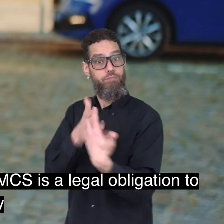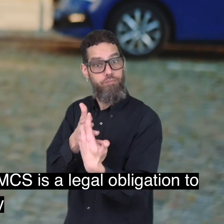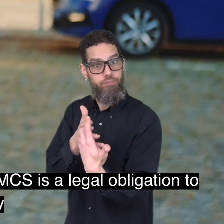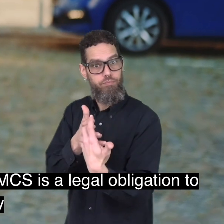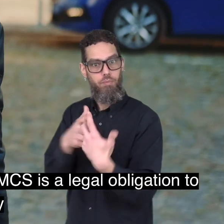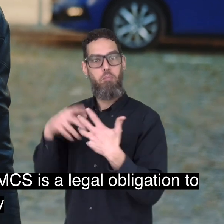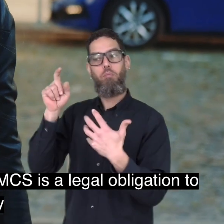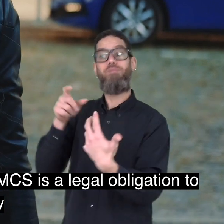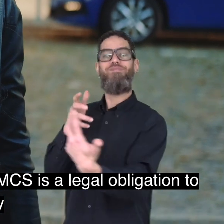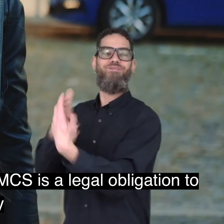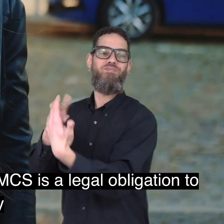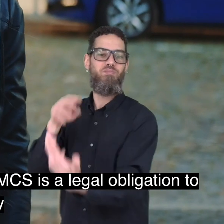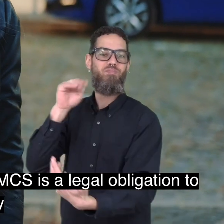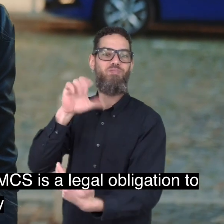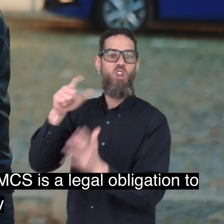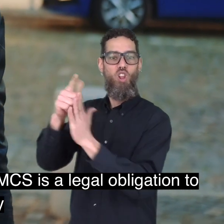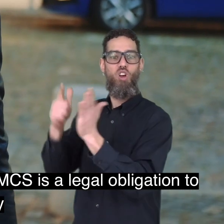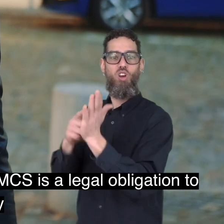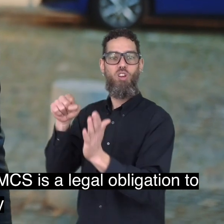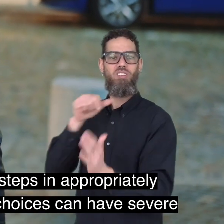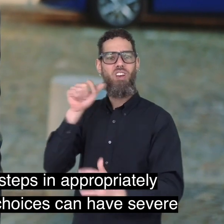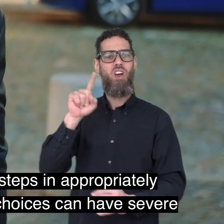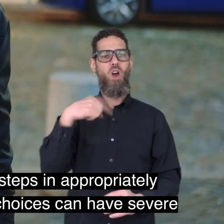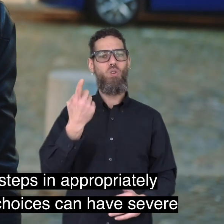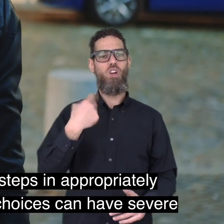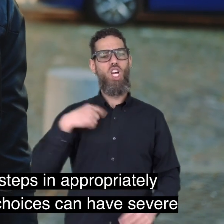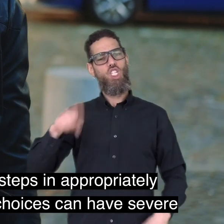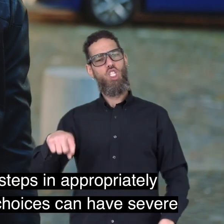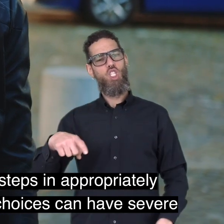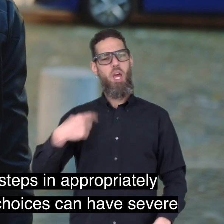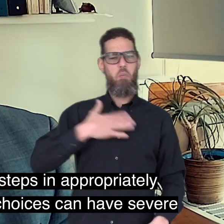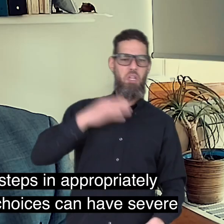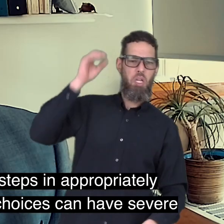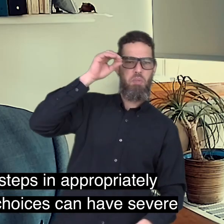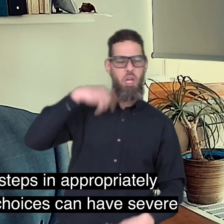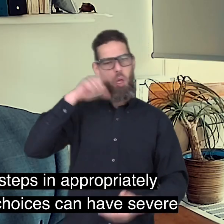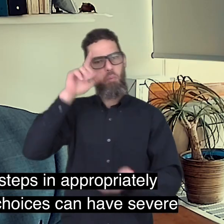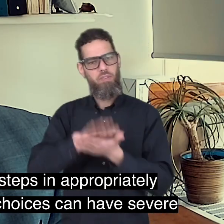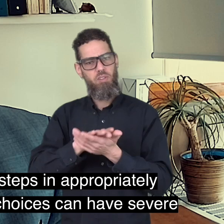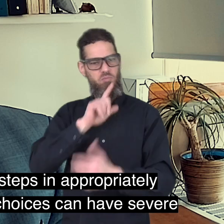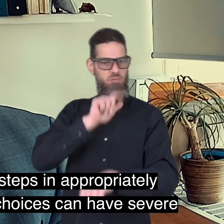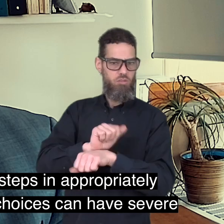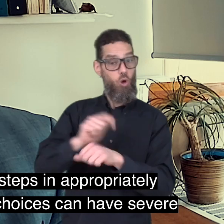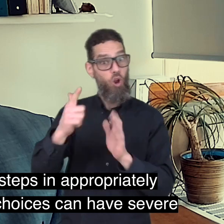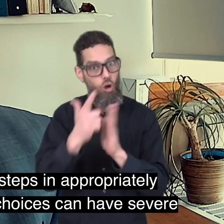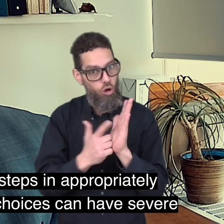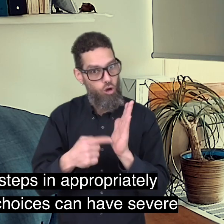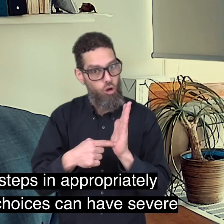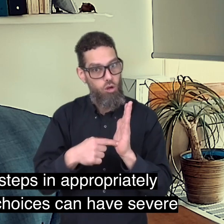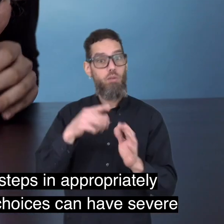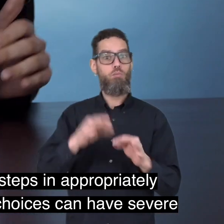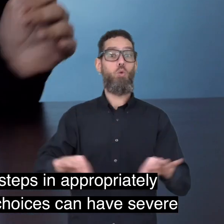to support individuals with a disability, and it is not a matter of opinion or belief. Failure to take steps